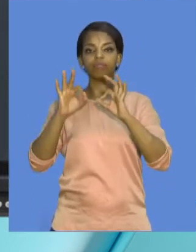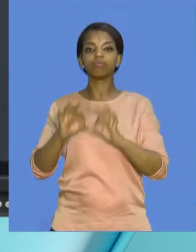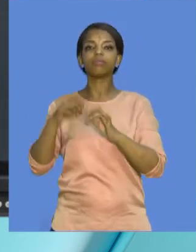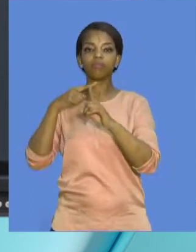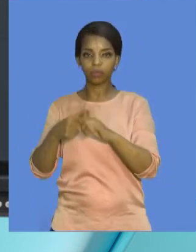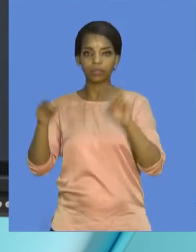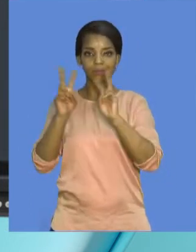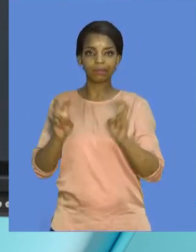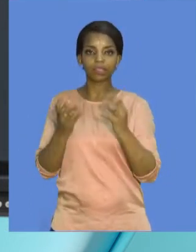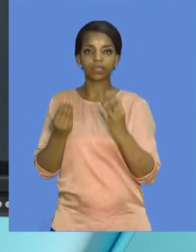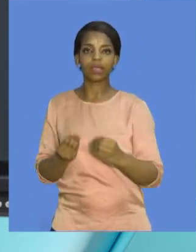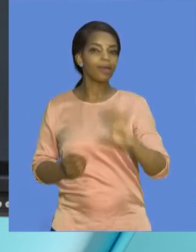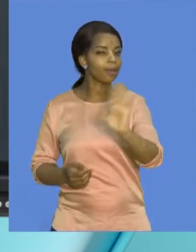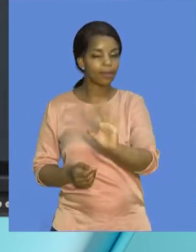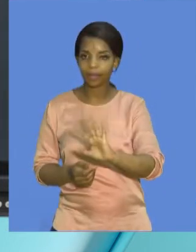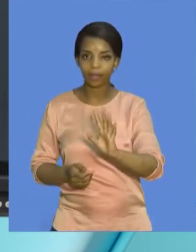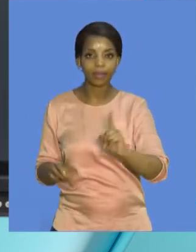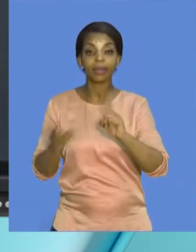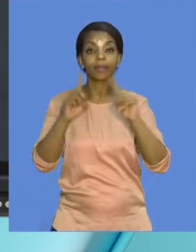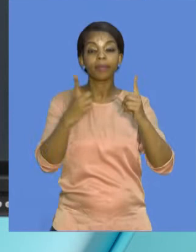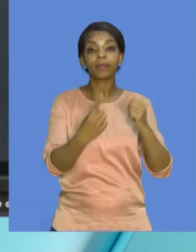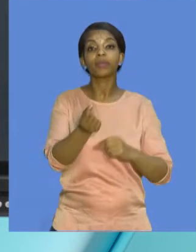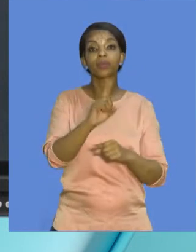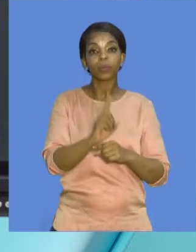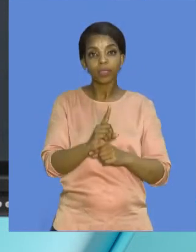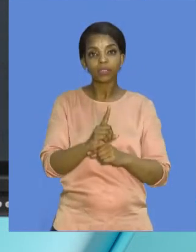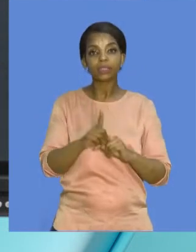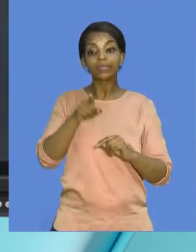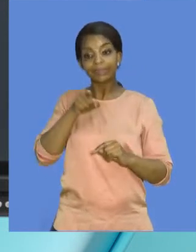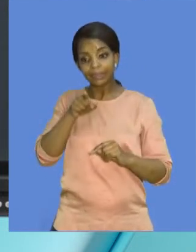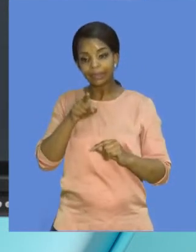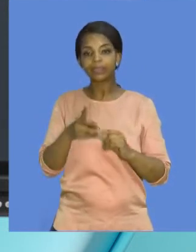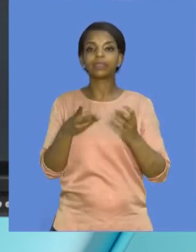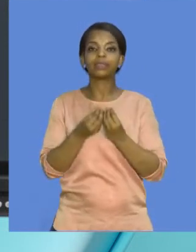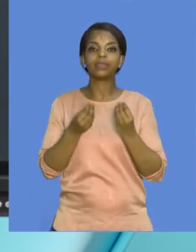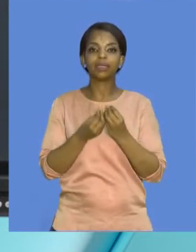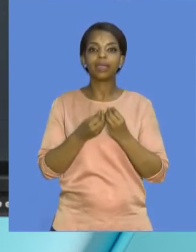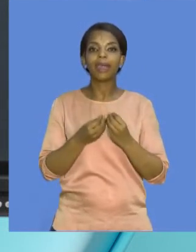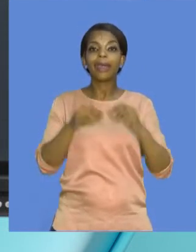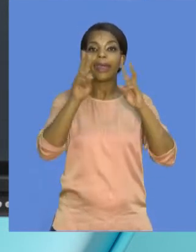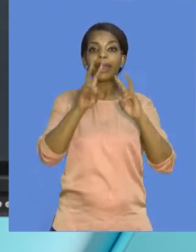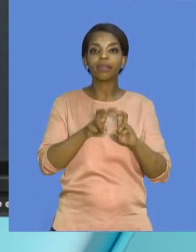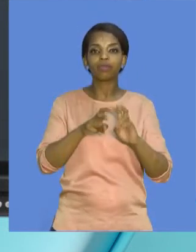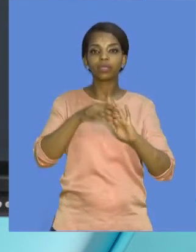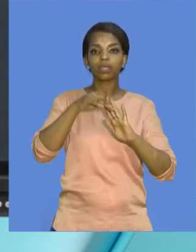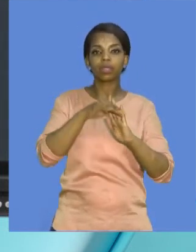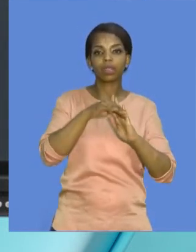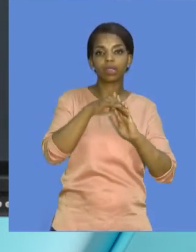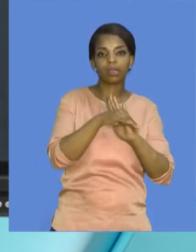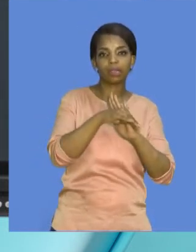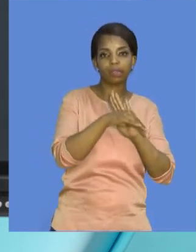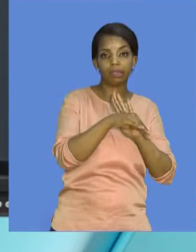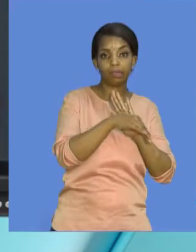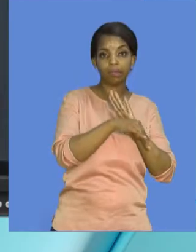charged. What essentially happens is that it loses electrons, because these electrons are exactly what we have in terms